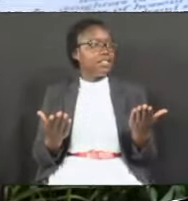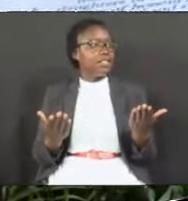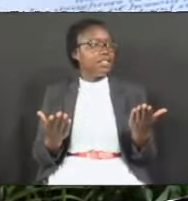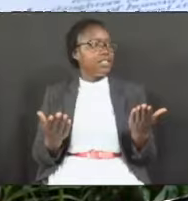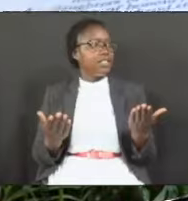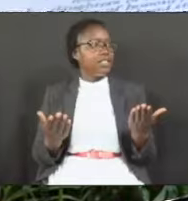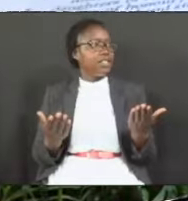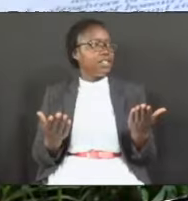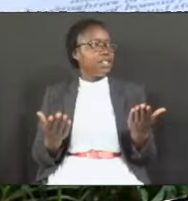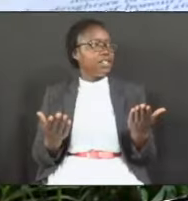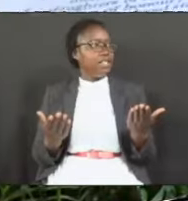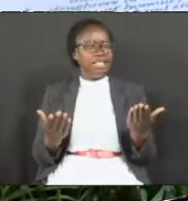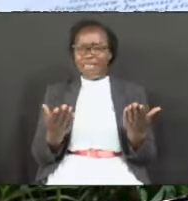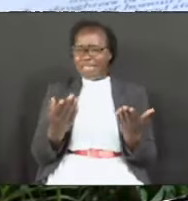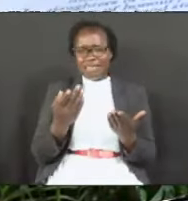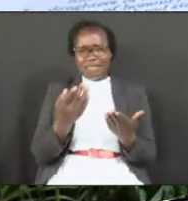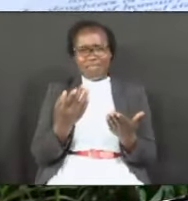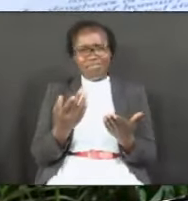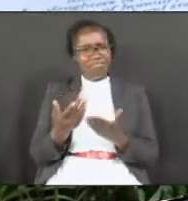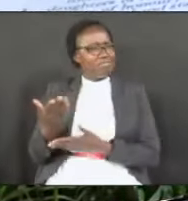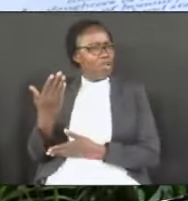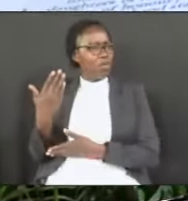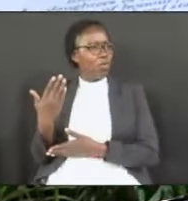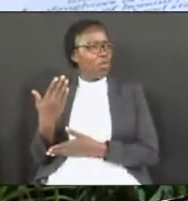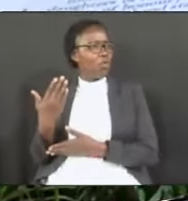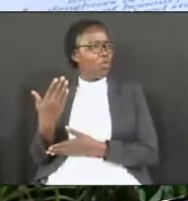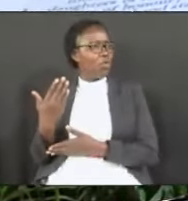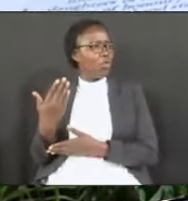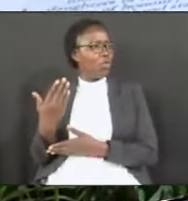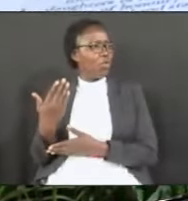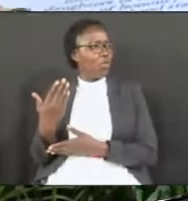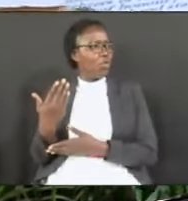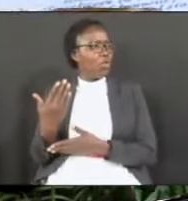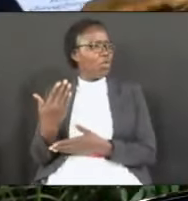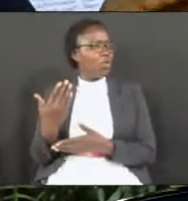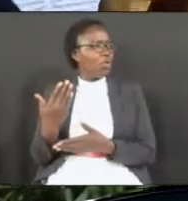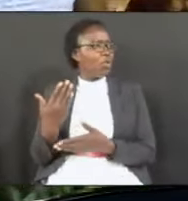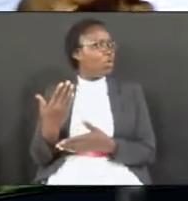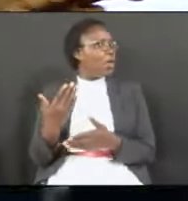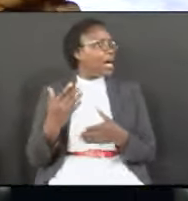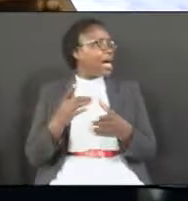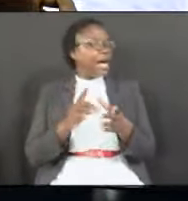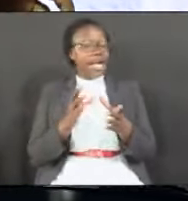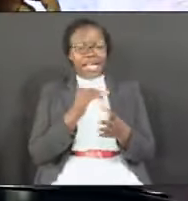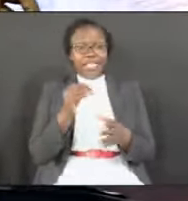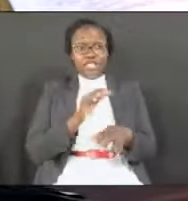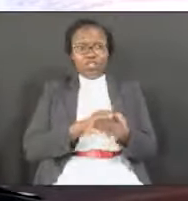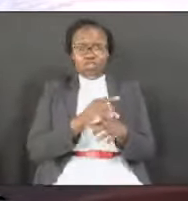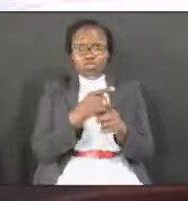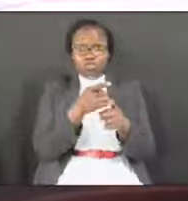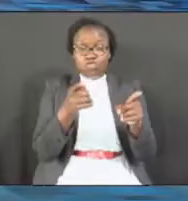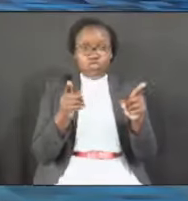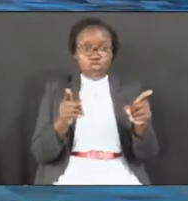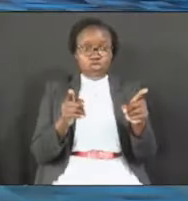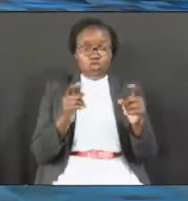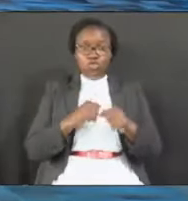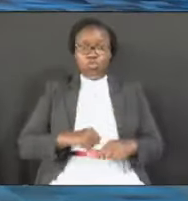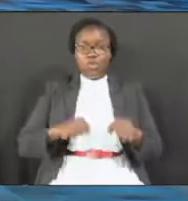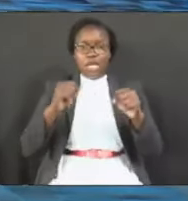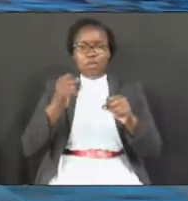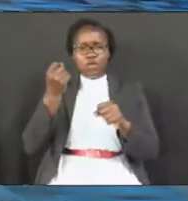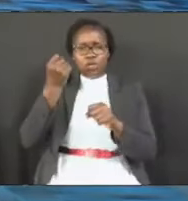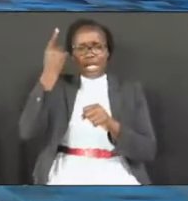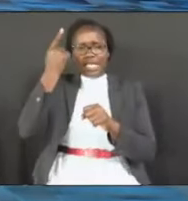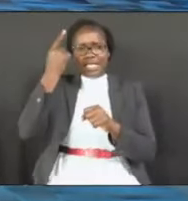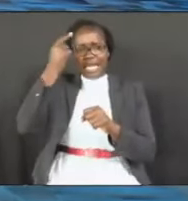Don't sit foolishly at home. I say, Sarah, are you with me? It is good for you to be able to discern